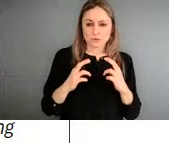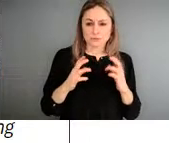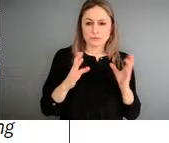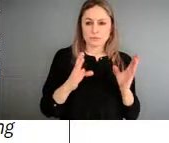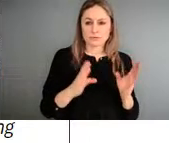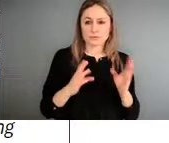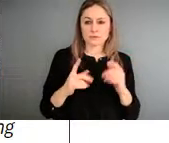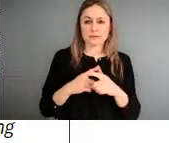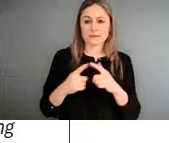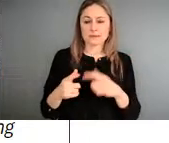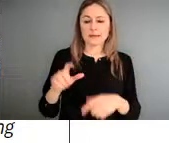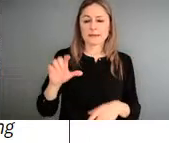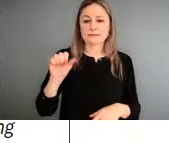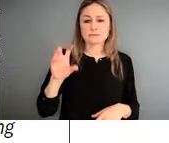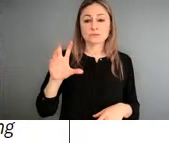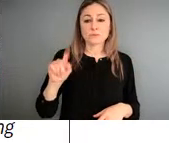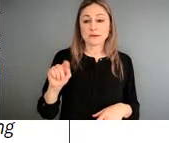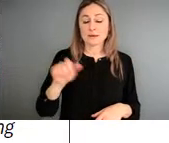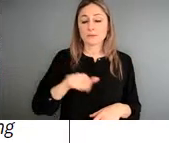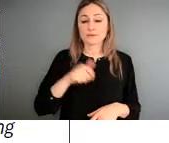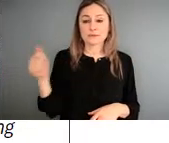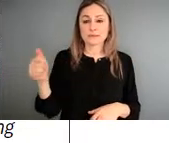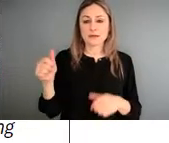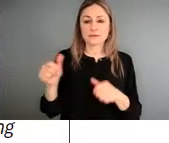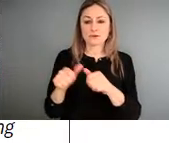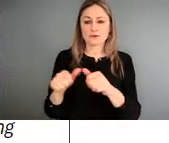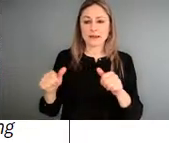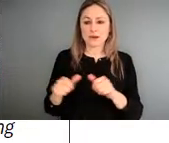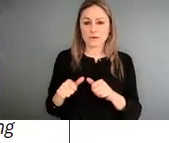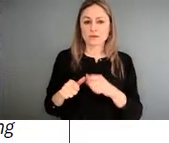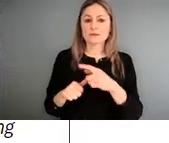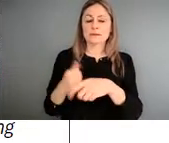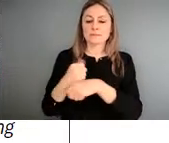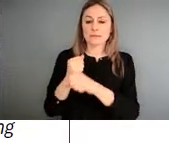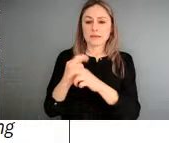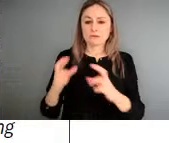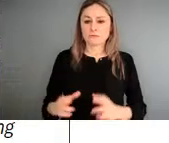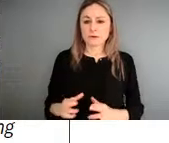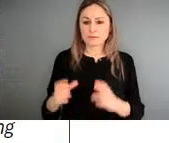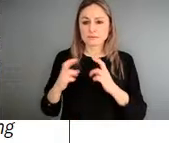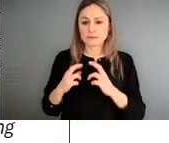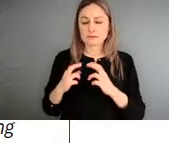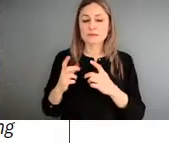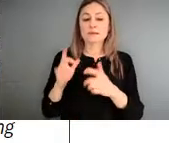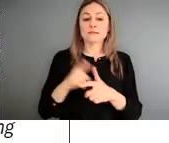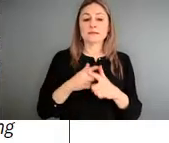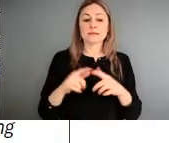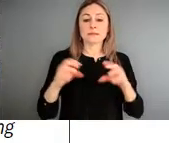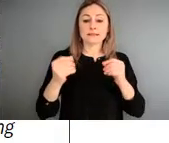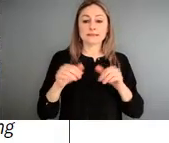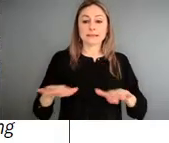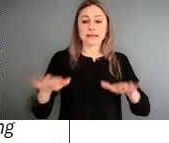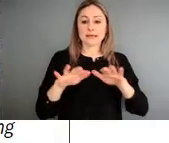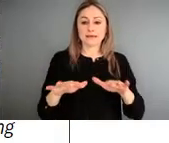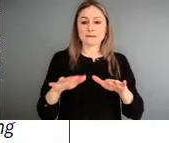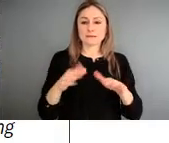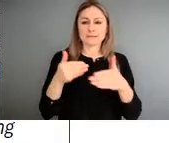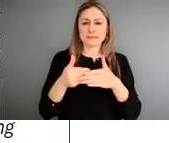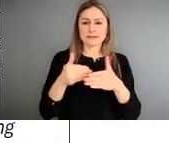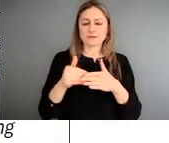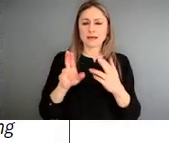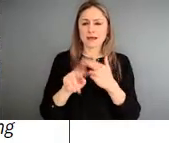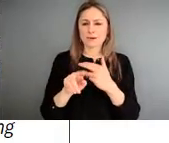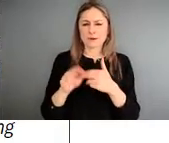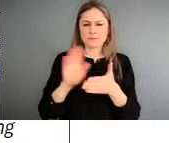swapping that with another area to make that residential so that the land next to the highway becomes something else. What I